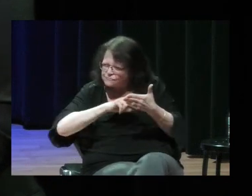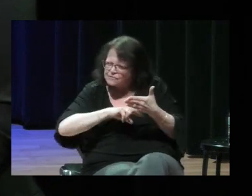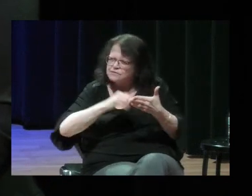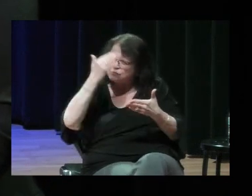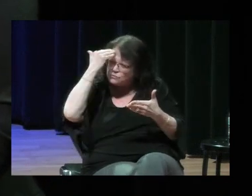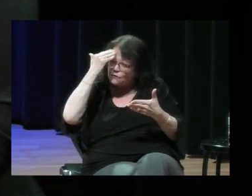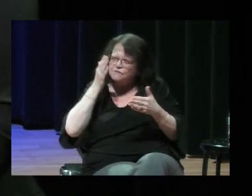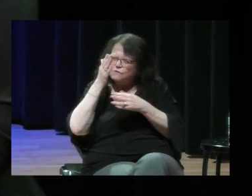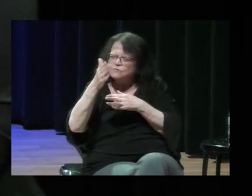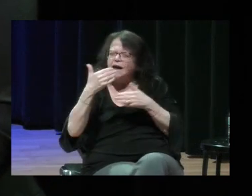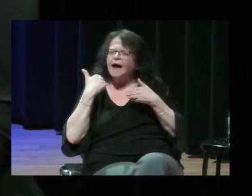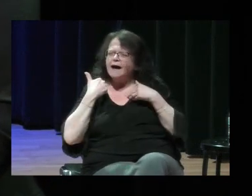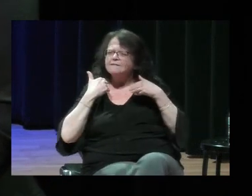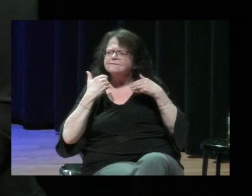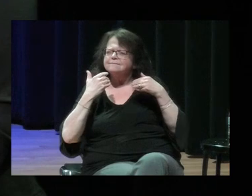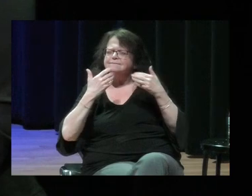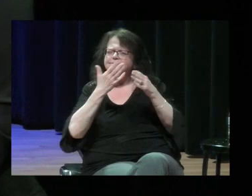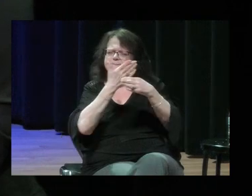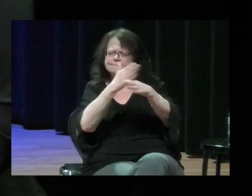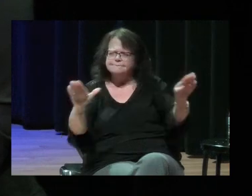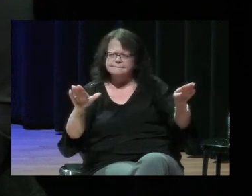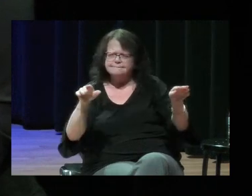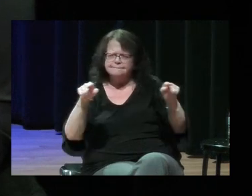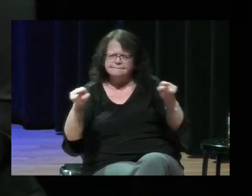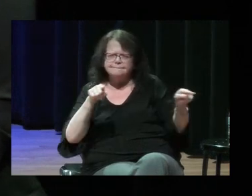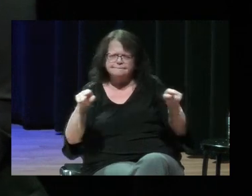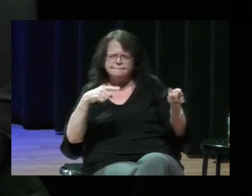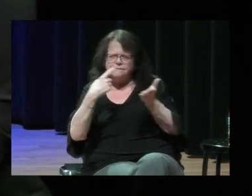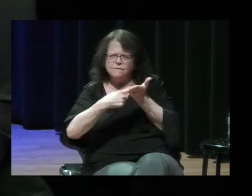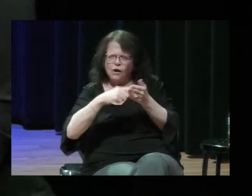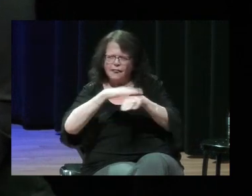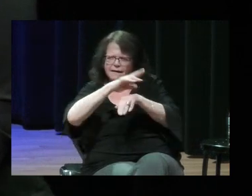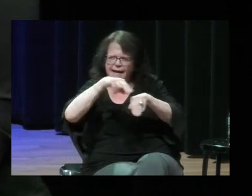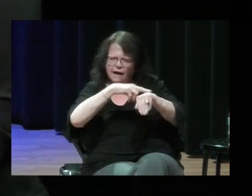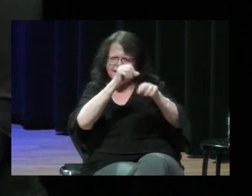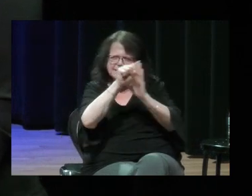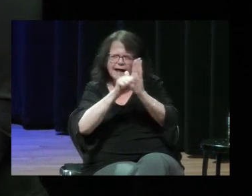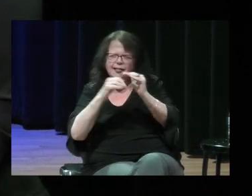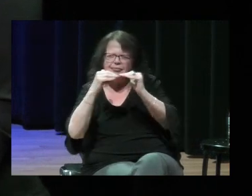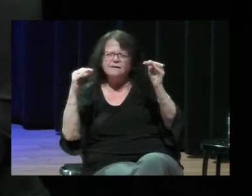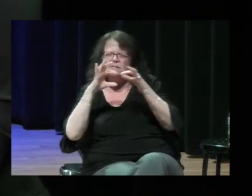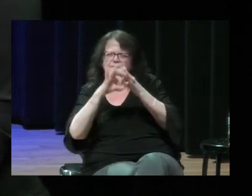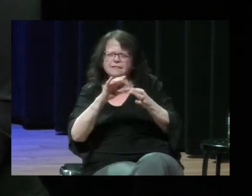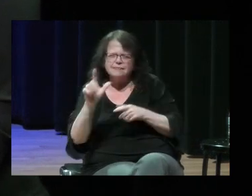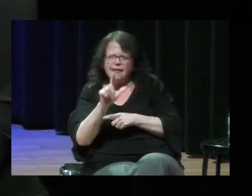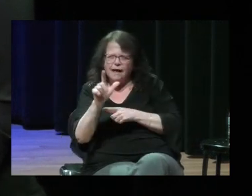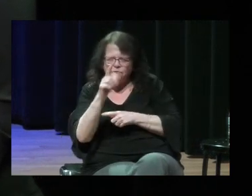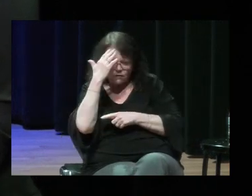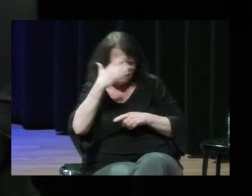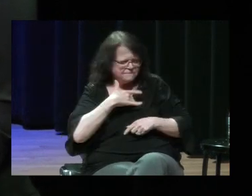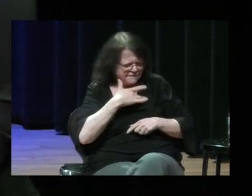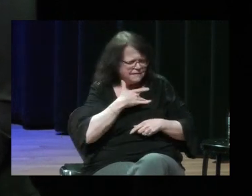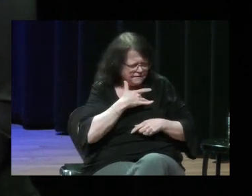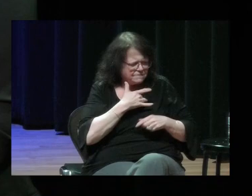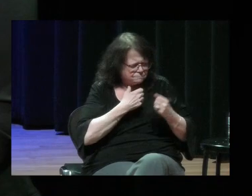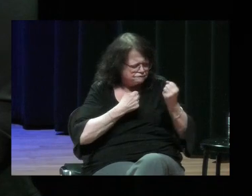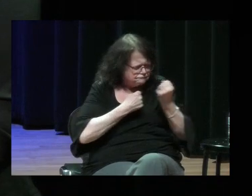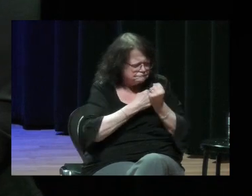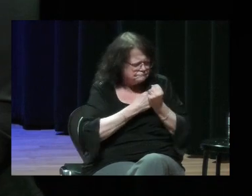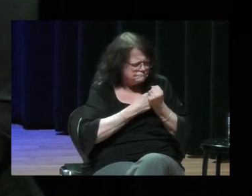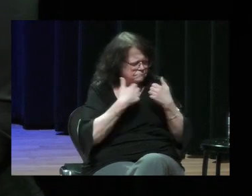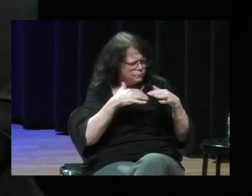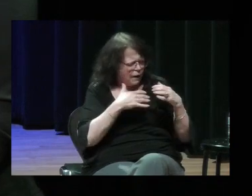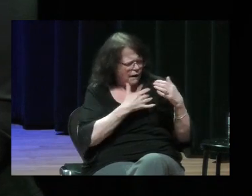about public libraries on the national and state level. What feels incredibly supportive, encouraging, and affirming for